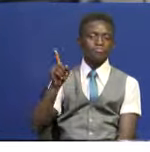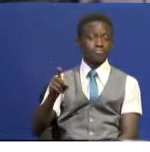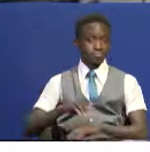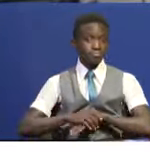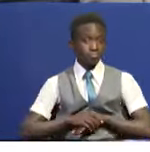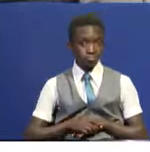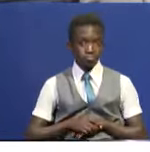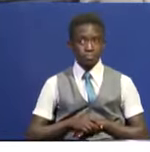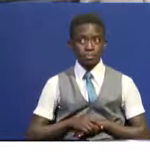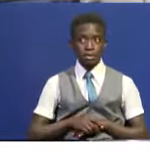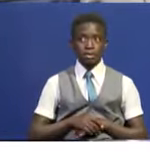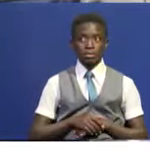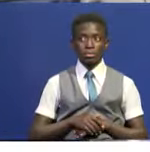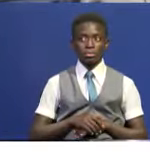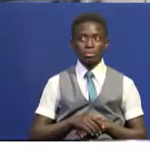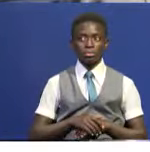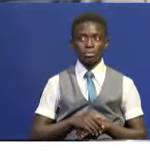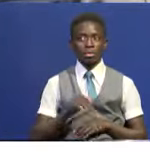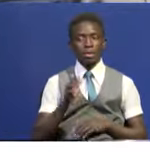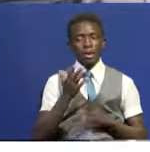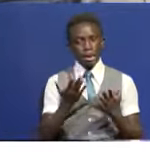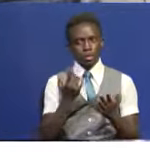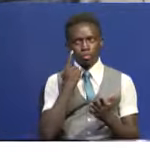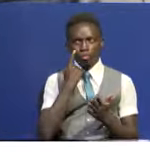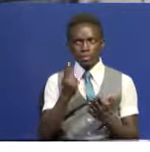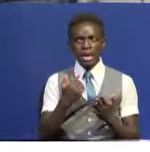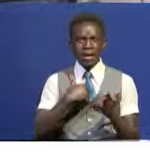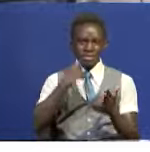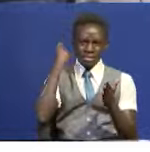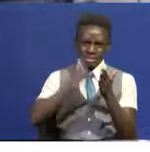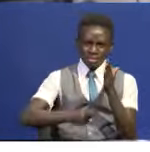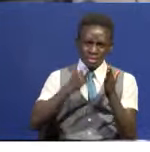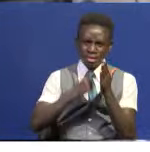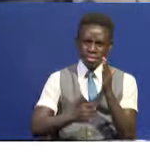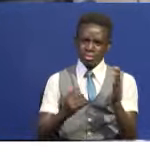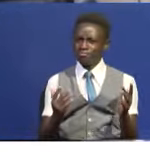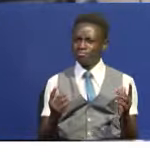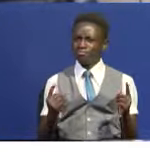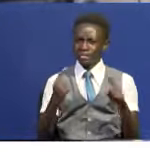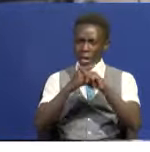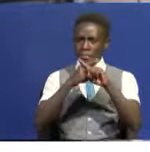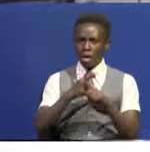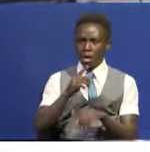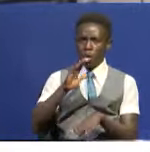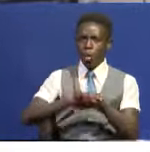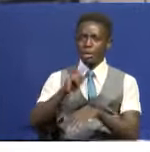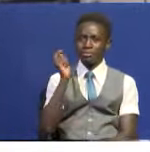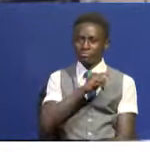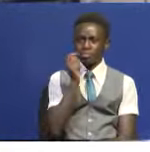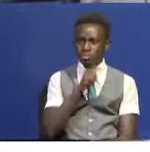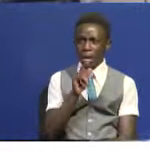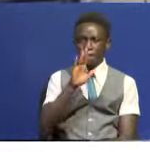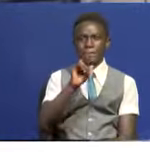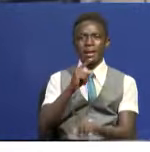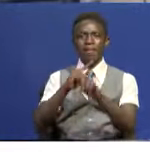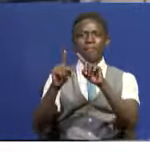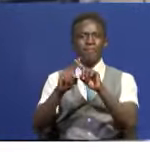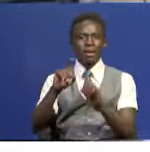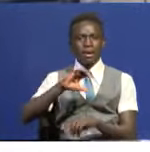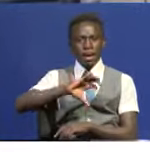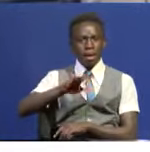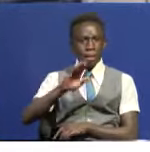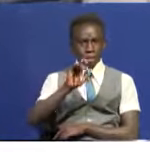very unreasonable levies being imposed on Muguka by the various county